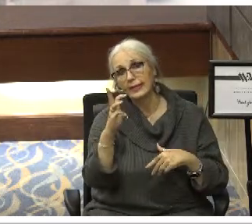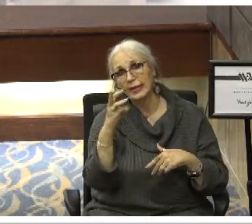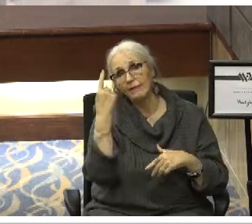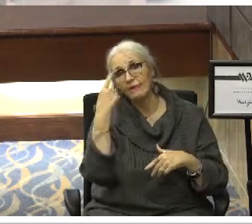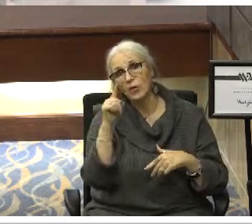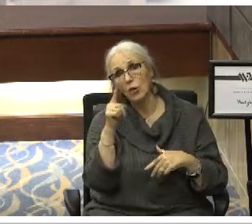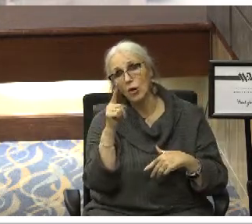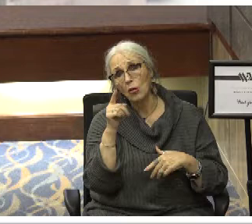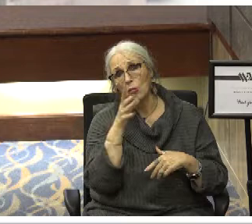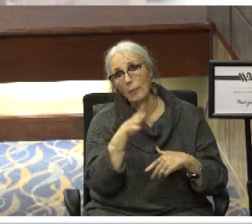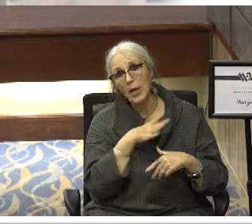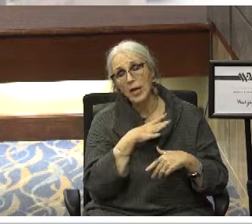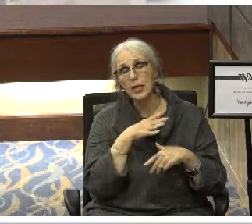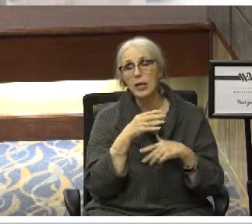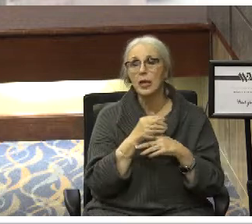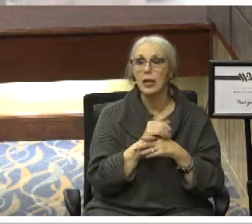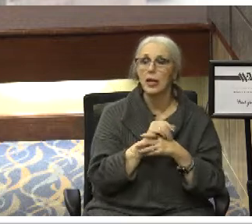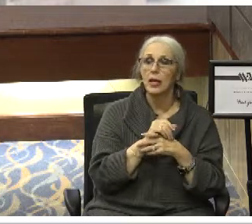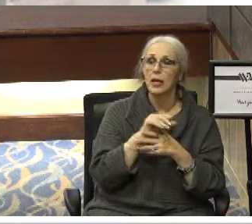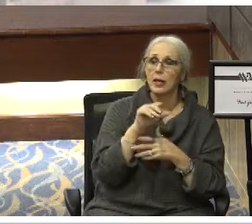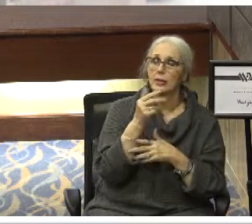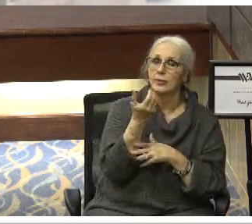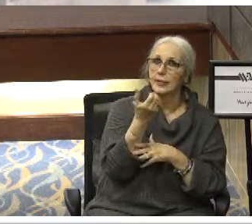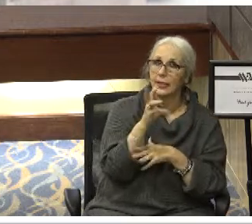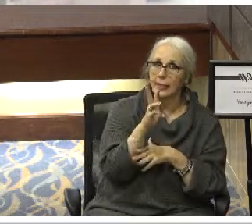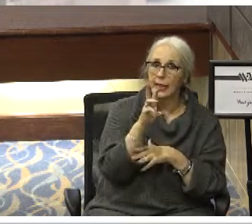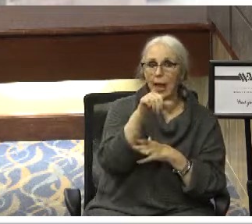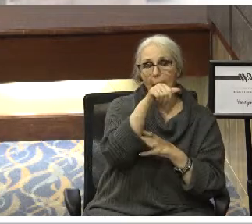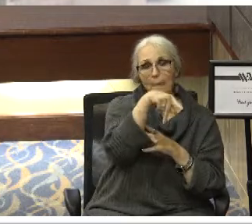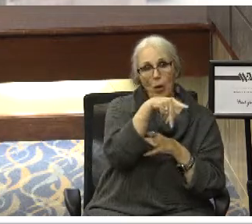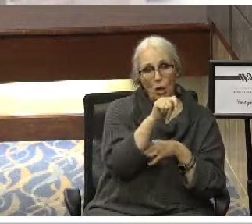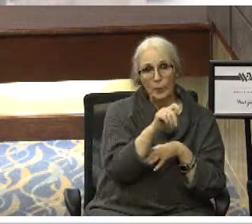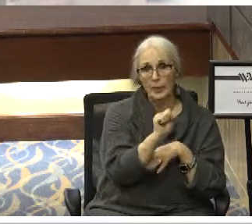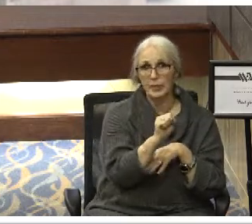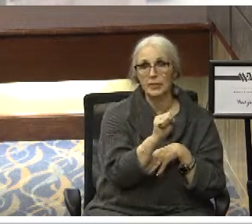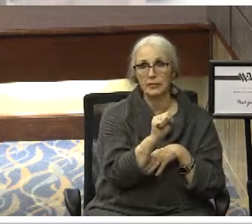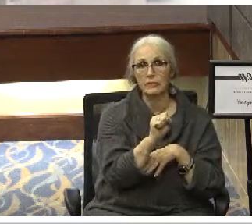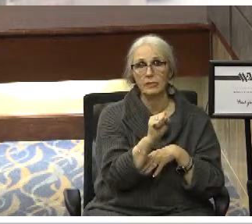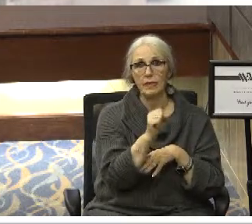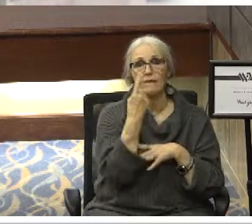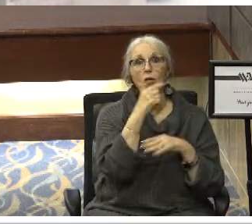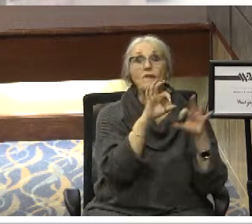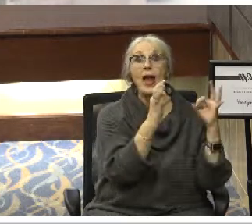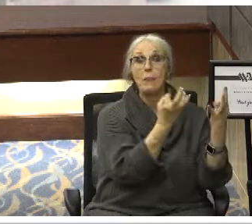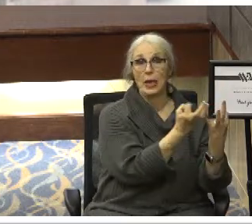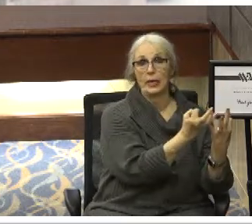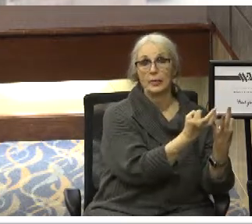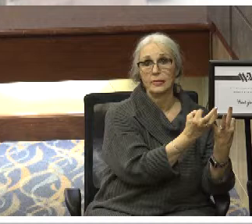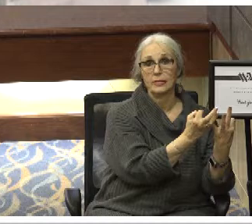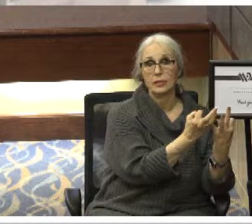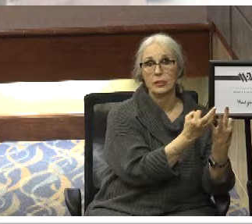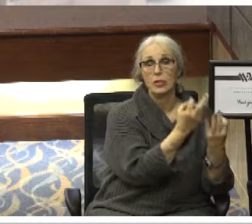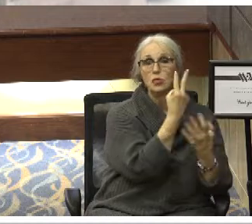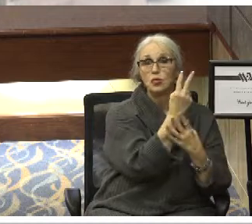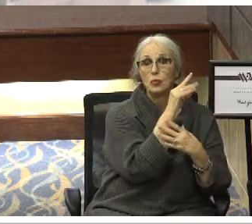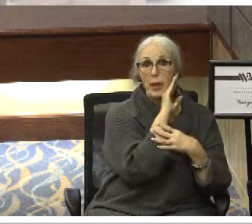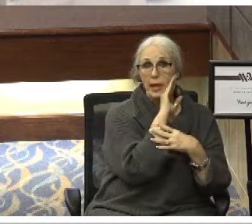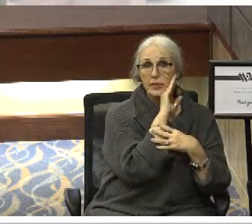beds for women, and then 16 apartment units for families, and these will be 2-bedroom units.